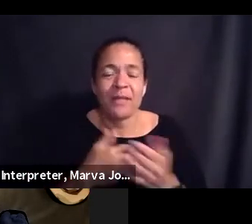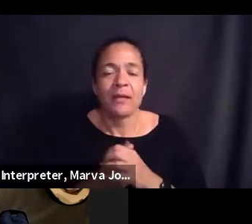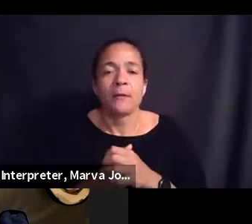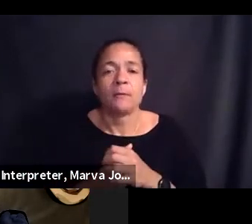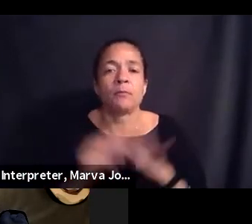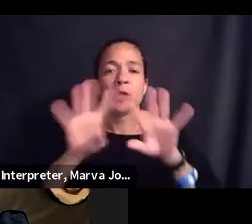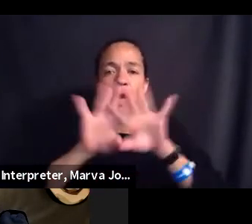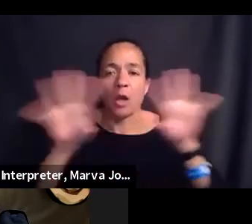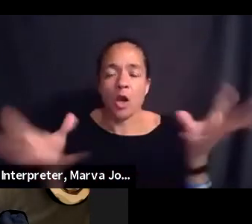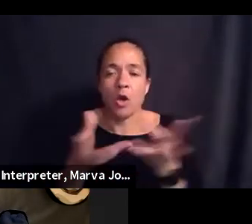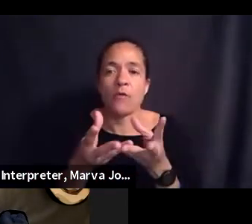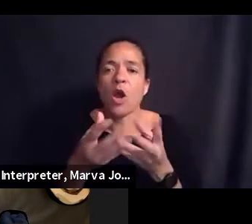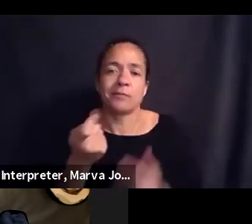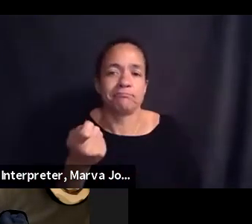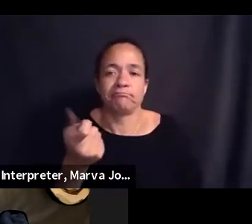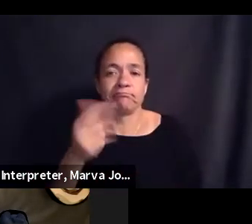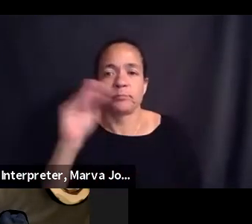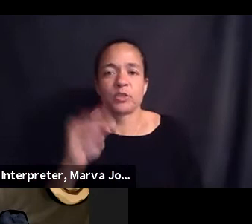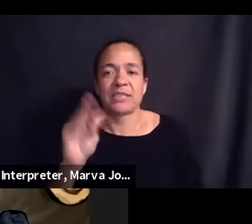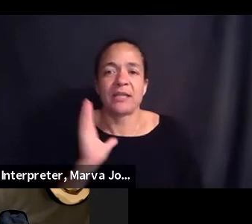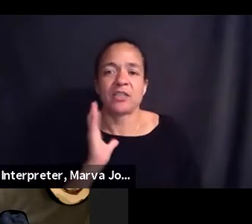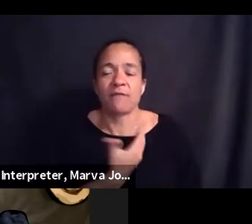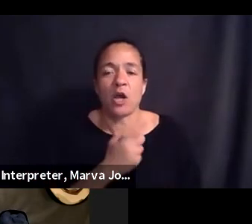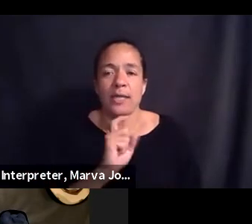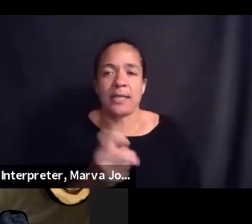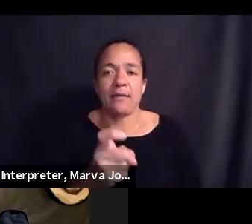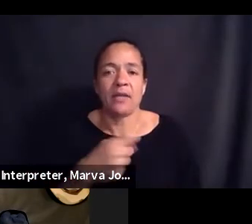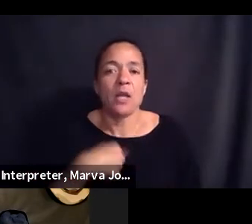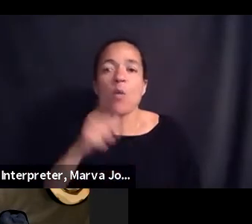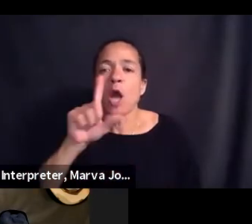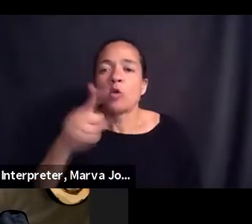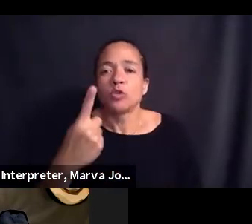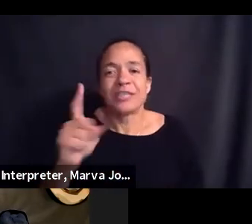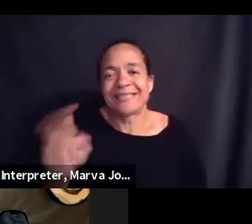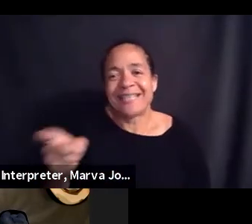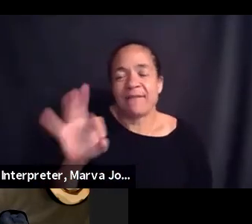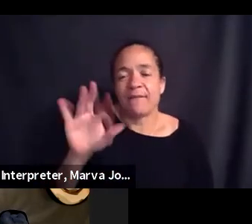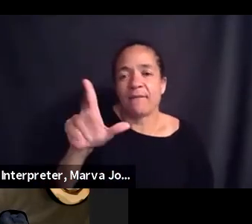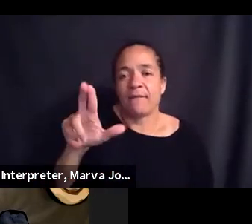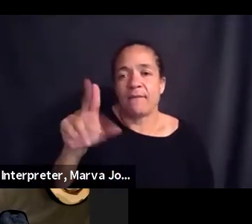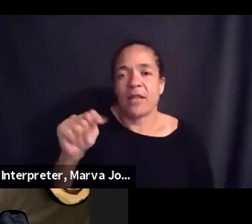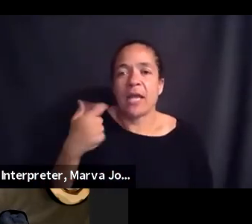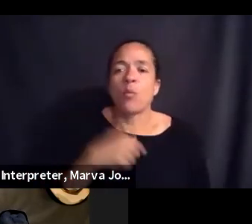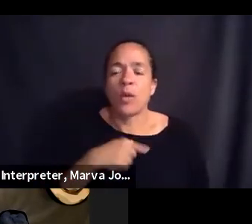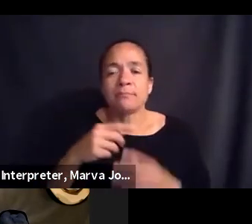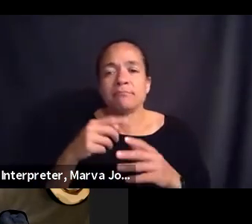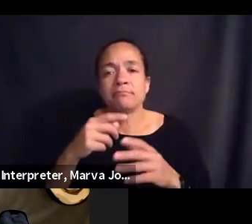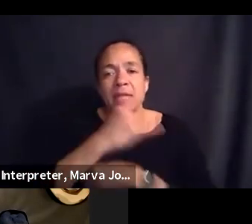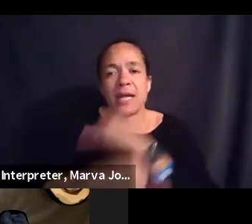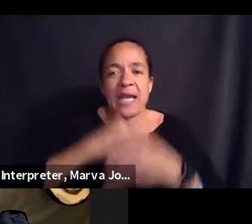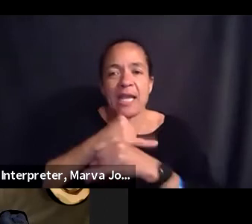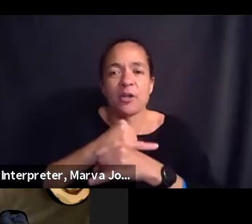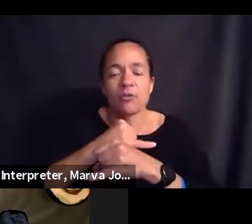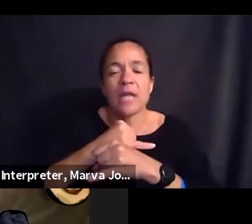Overall, it's a very small percentage of our giving, because we don't just give to Flint, or we do international giving at the Charles Stewart